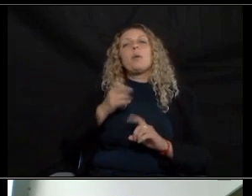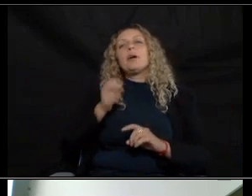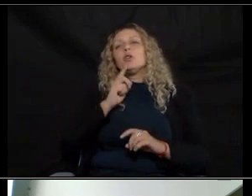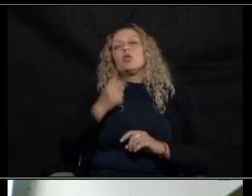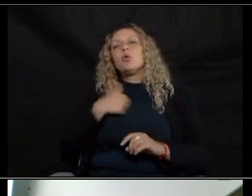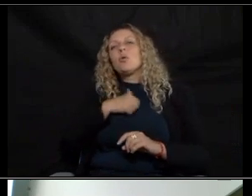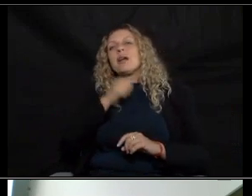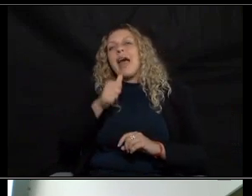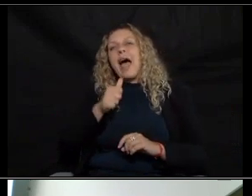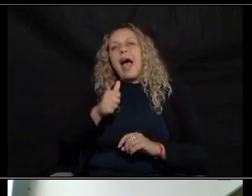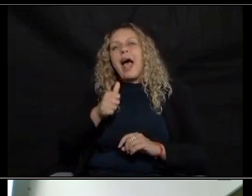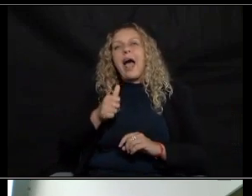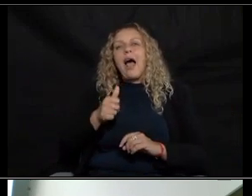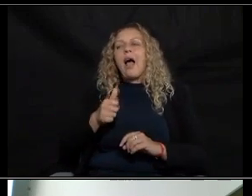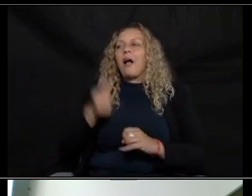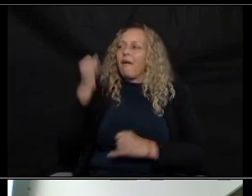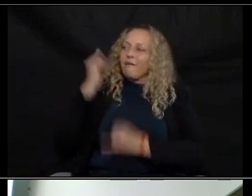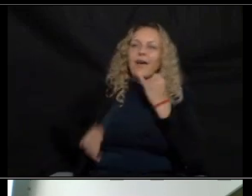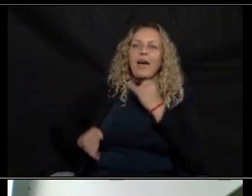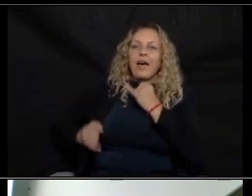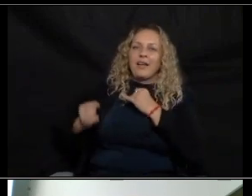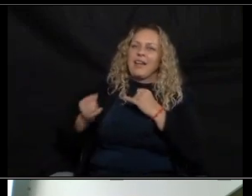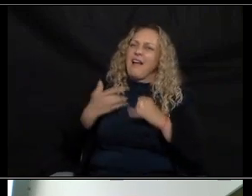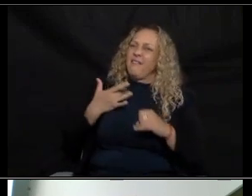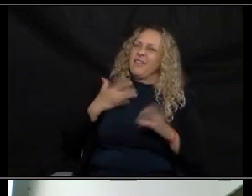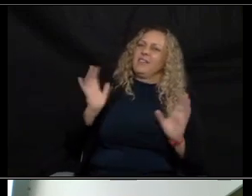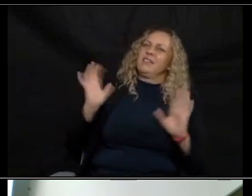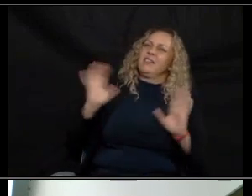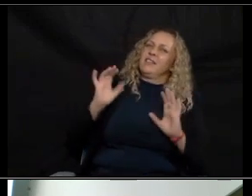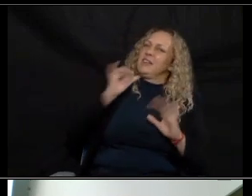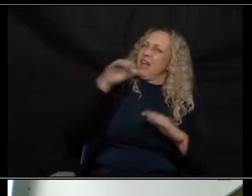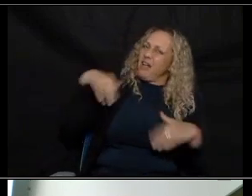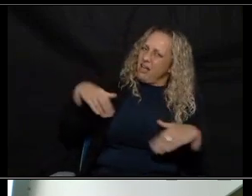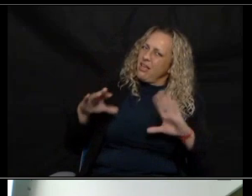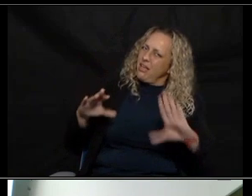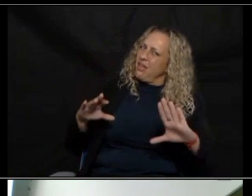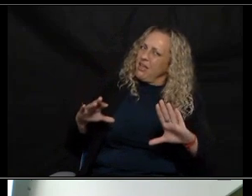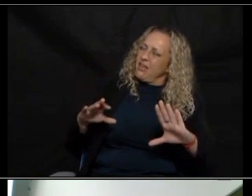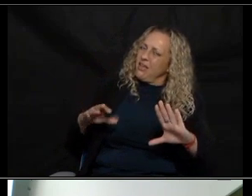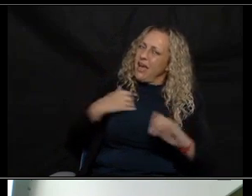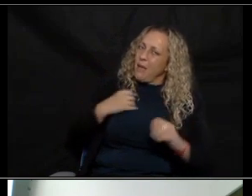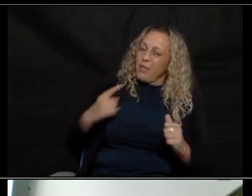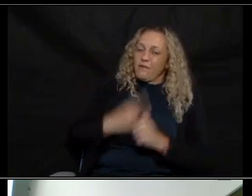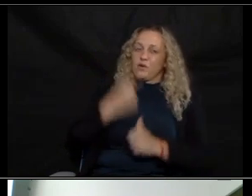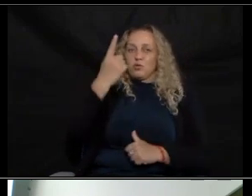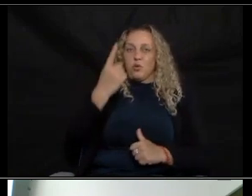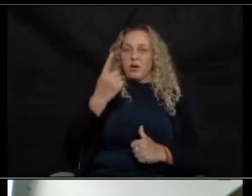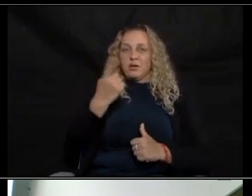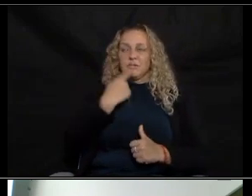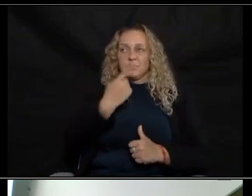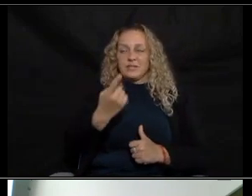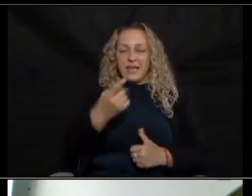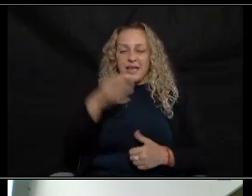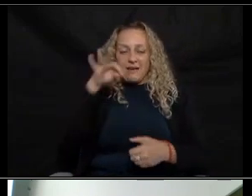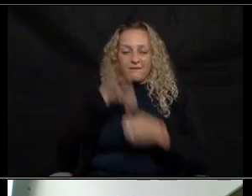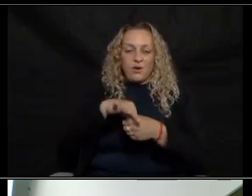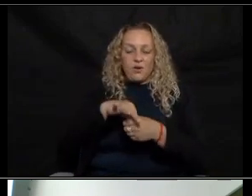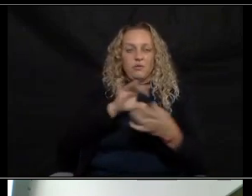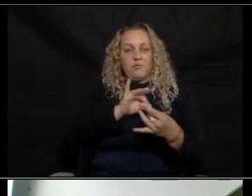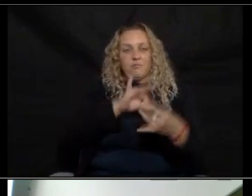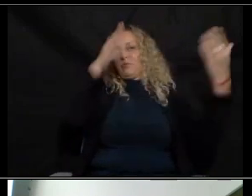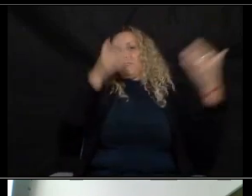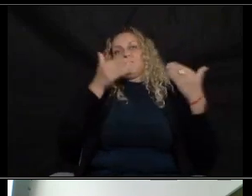that we're not at the end of the road. I don't feel we are at the end of the road yet, because I'll be the first one to vote to sever the ties